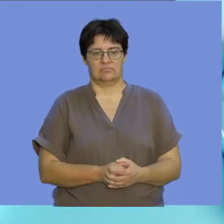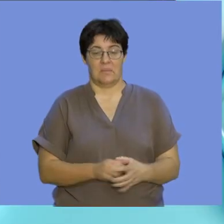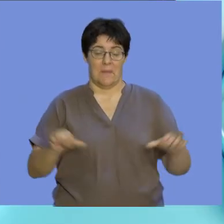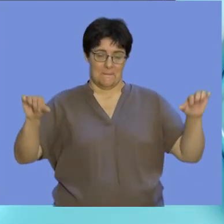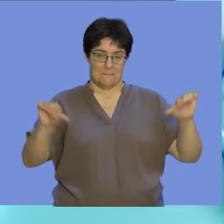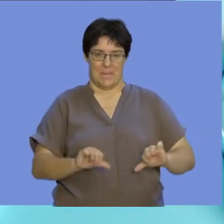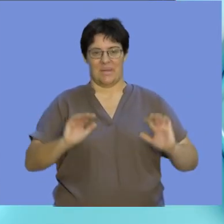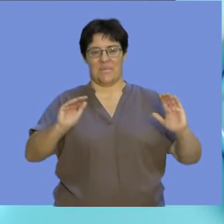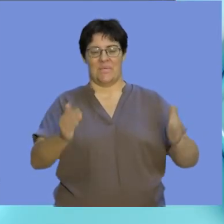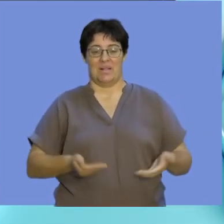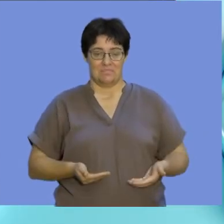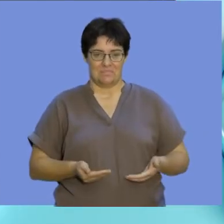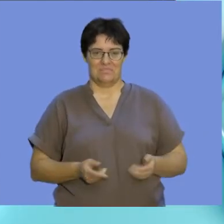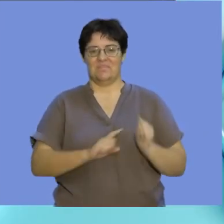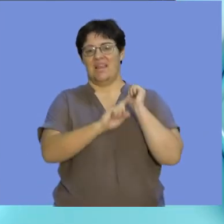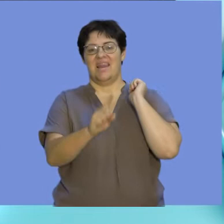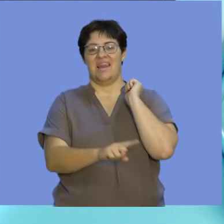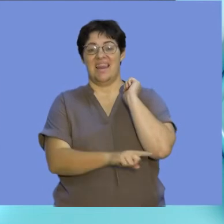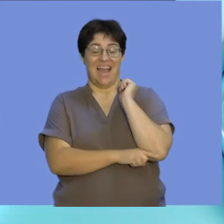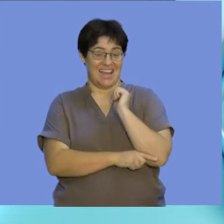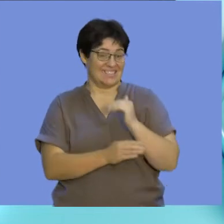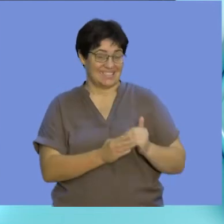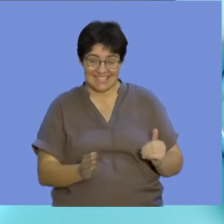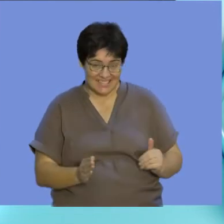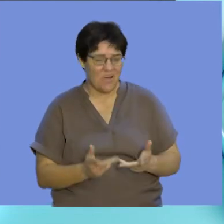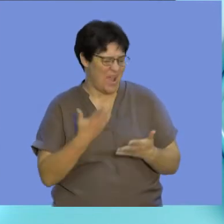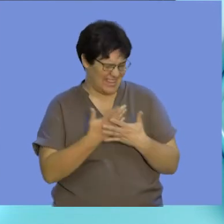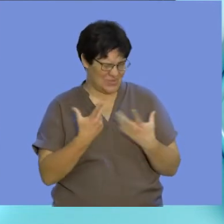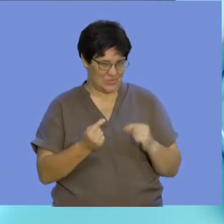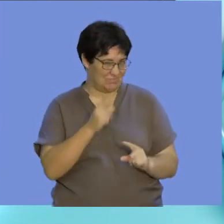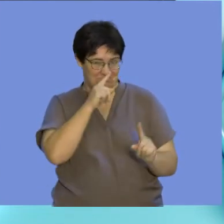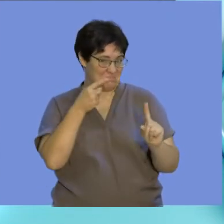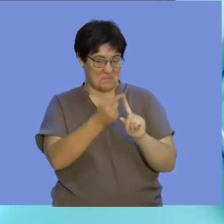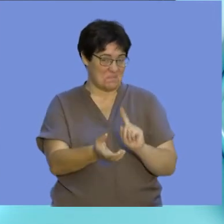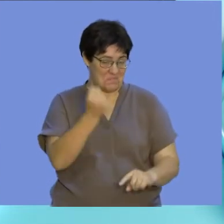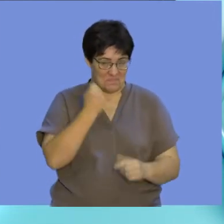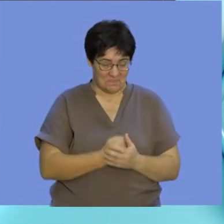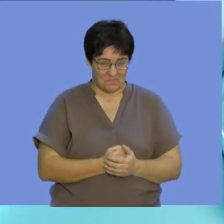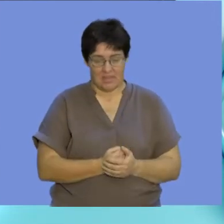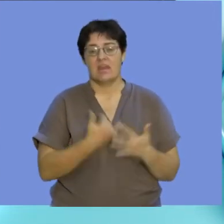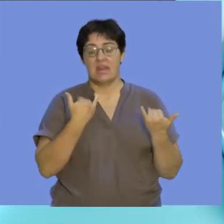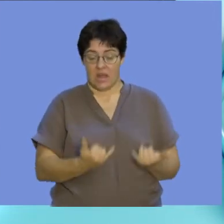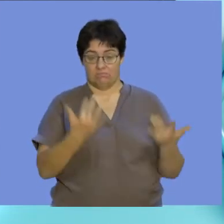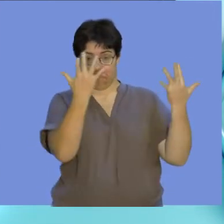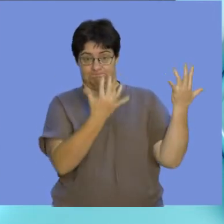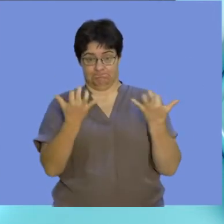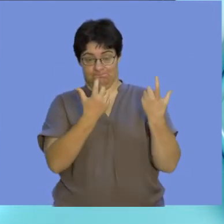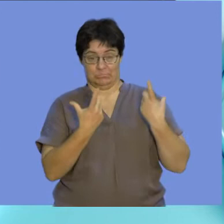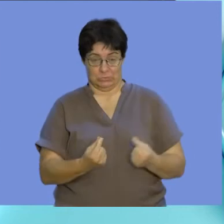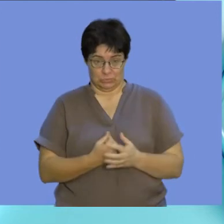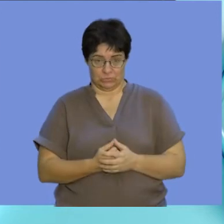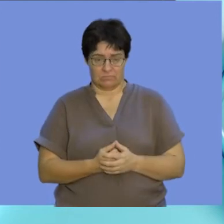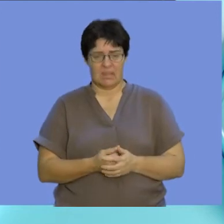Welcome back. We're in the last stretch. We can do this. Now we need to do some calculations, okay? So we still look